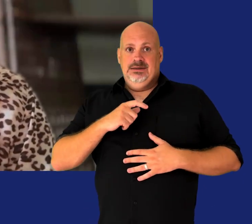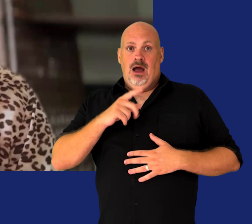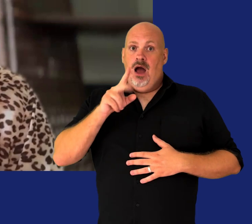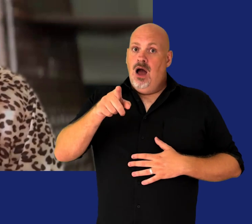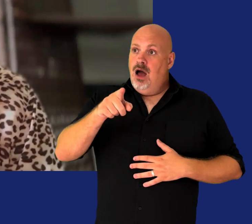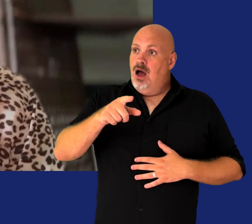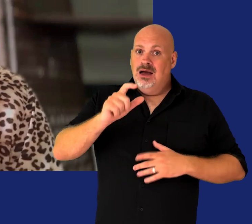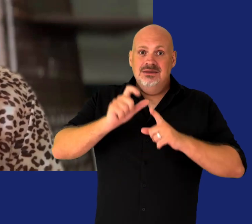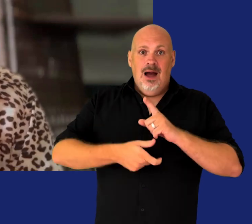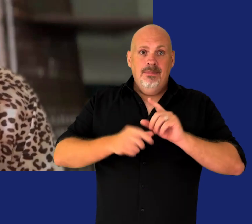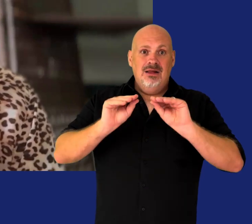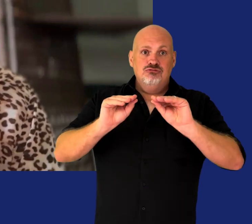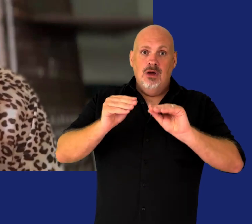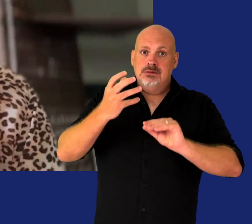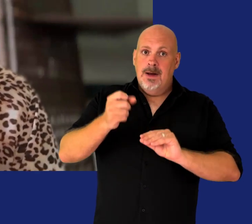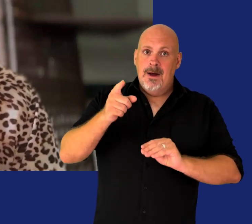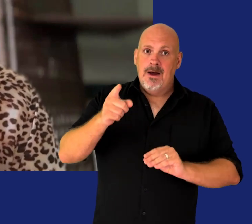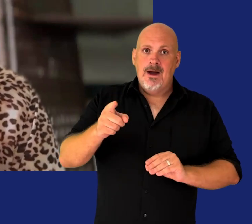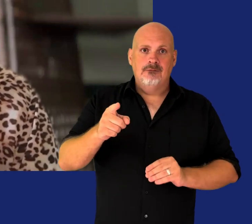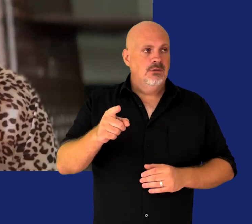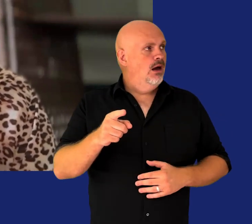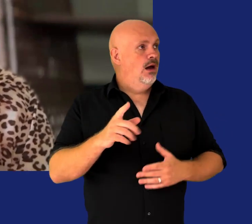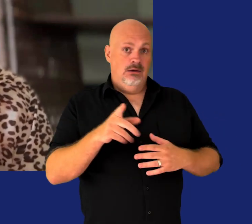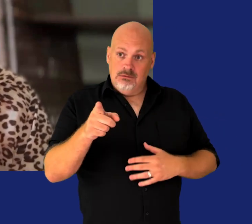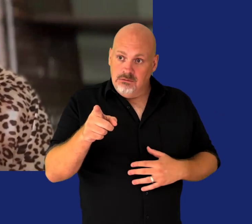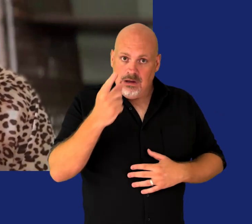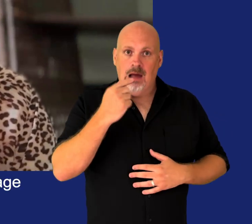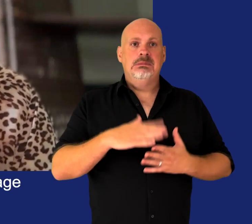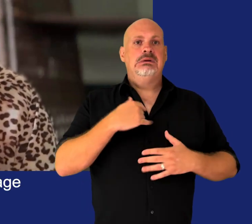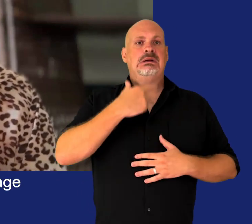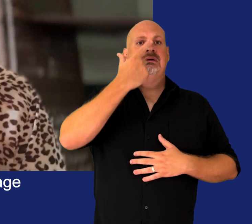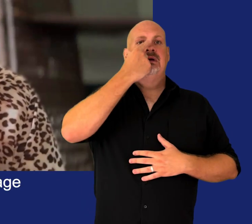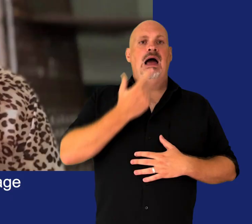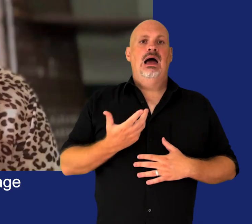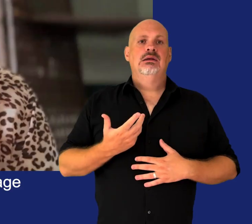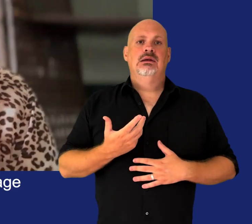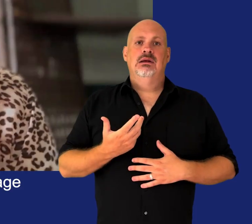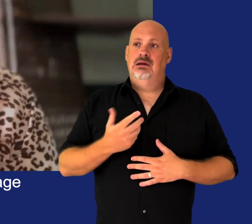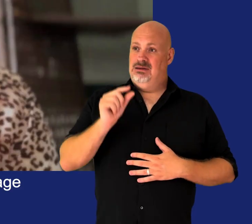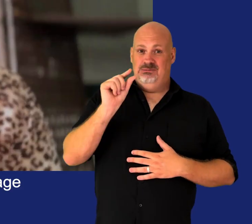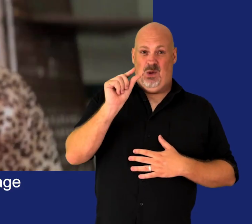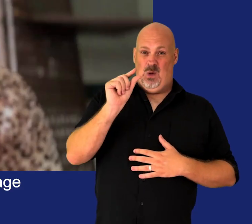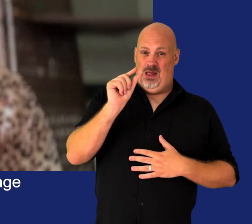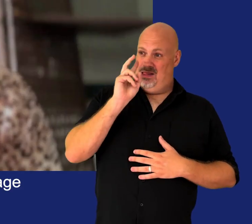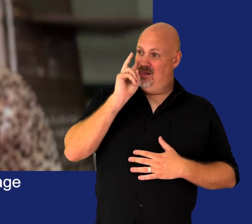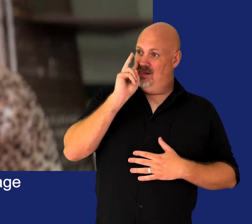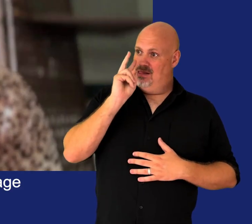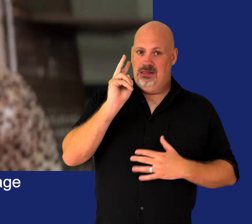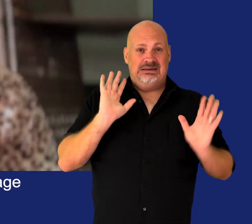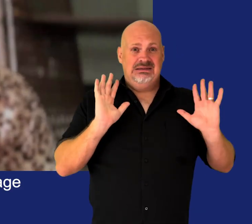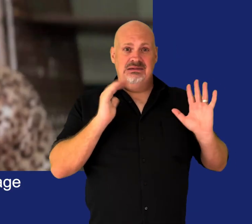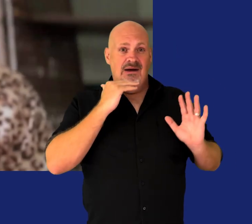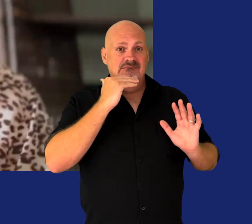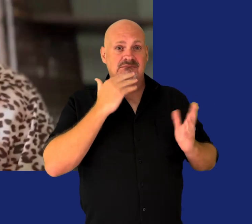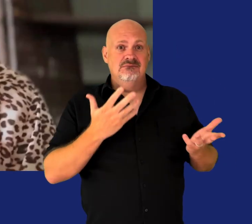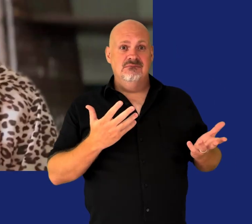instructor out there. It means that they know that they can do it. And that sometimes that small message is all that's